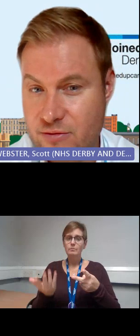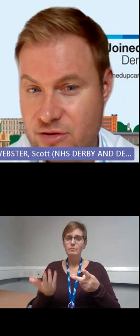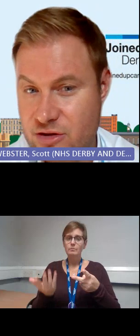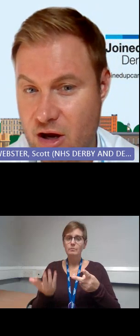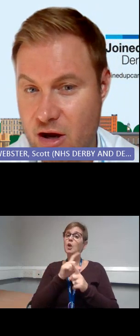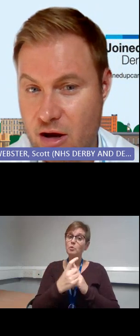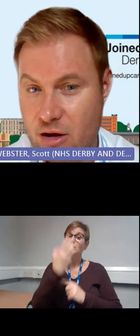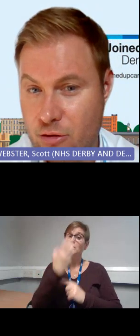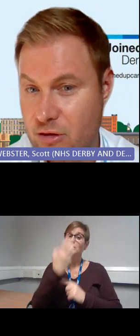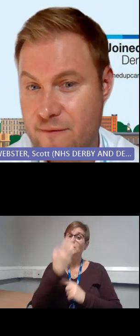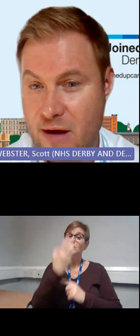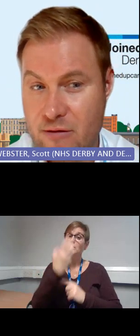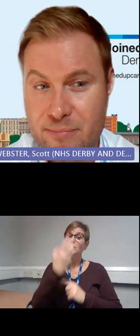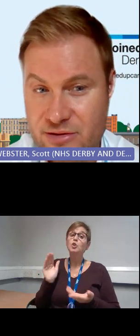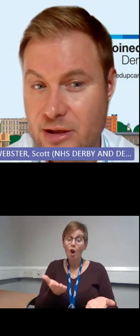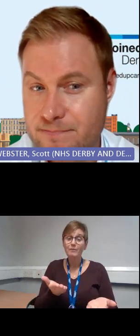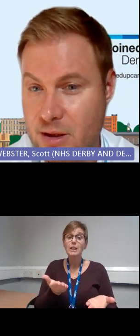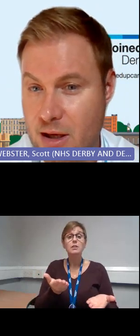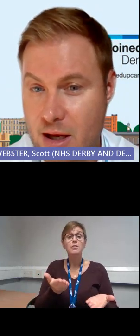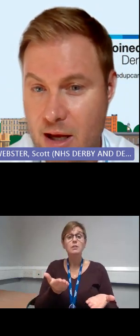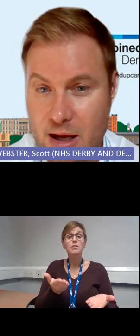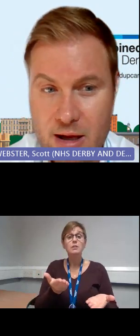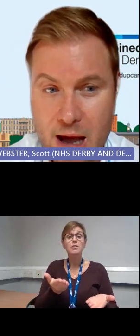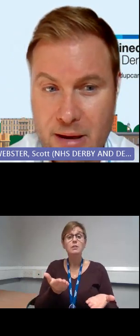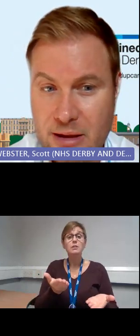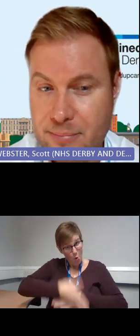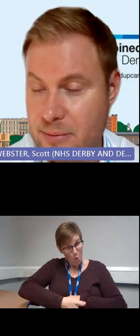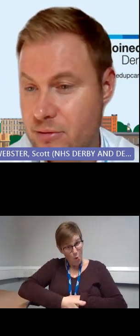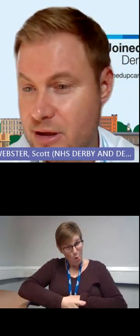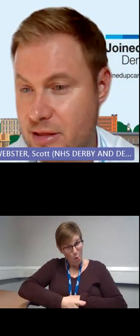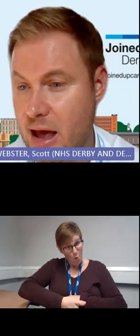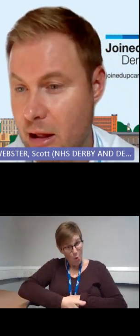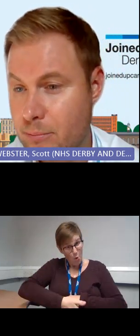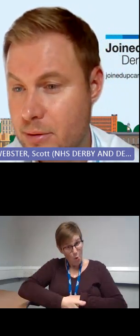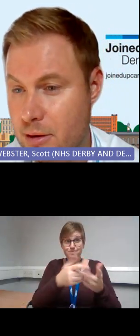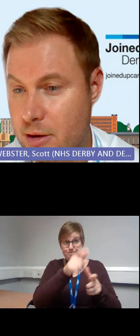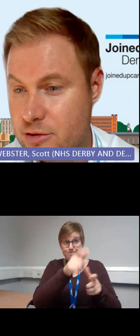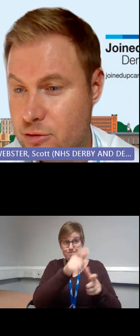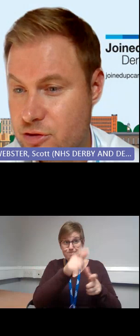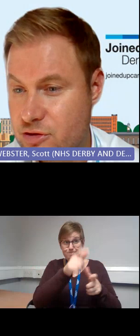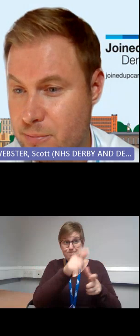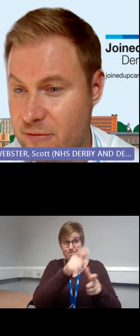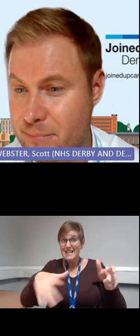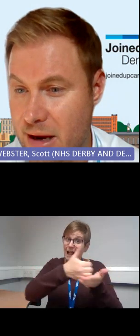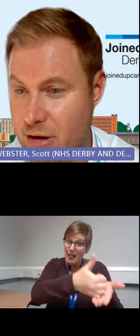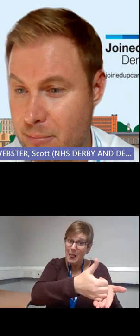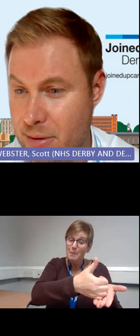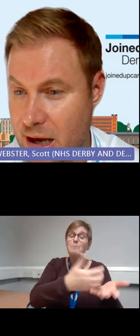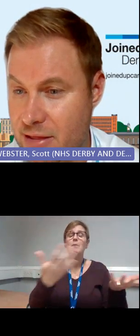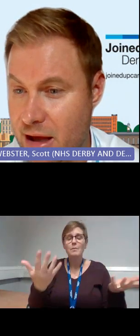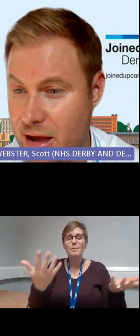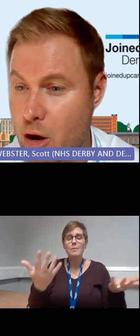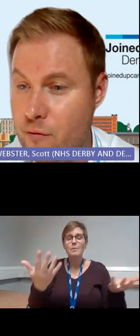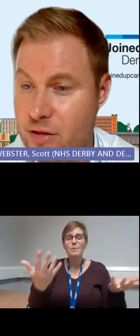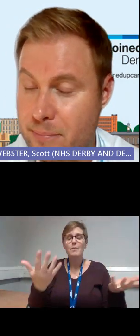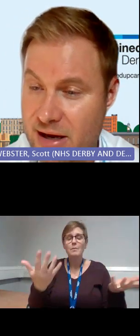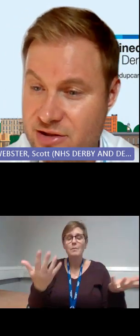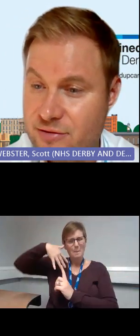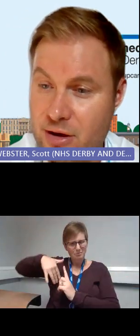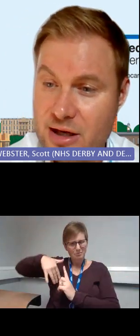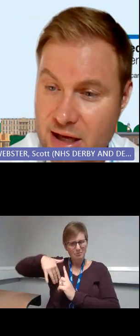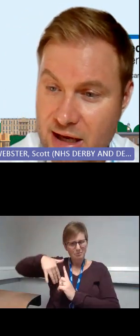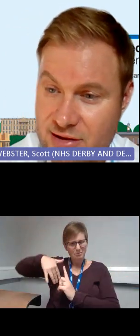stroke services are currently very busy and many people need their help. So just a bit of background behind that. Over